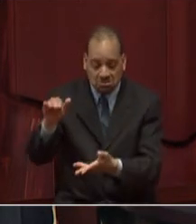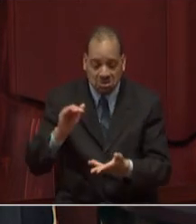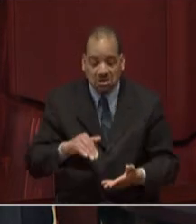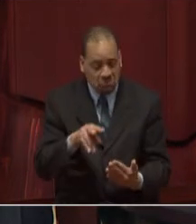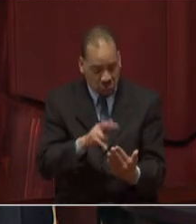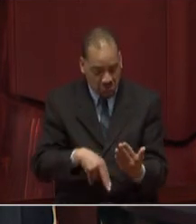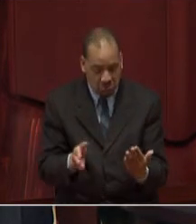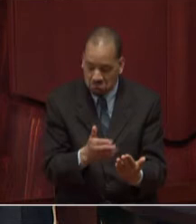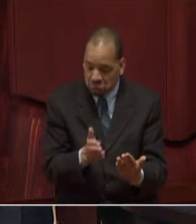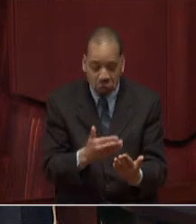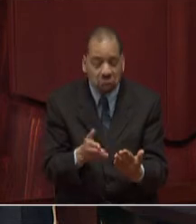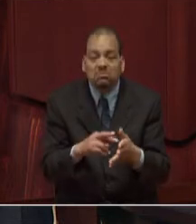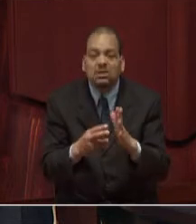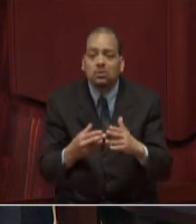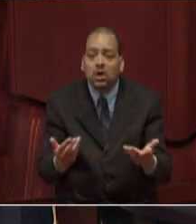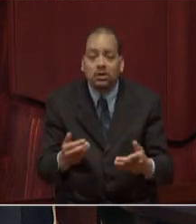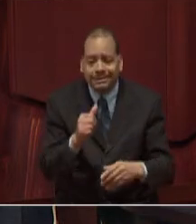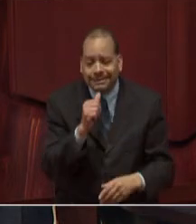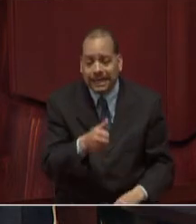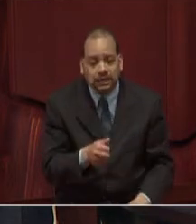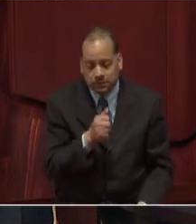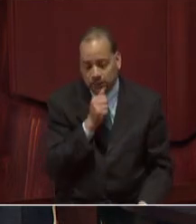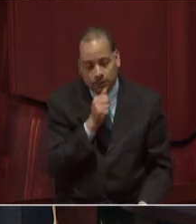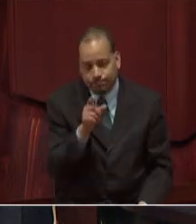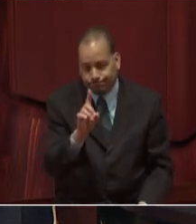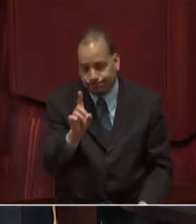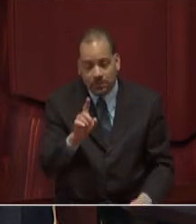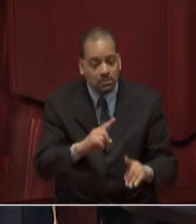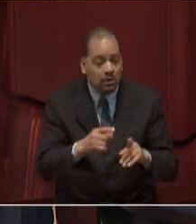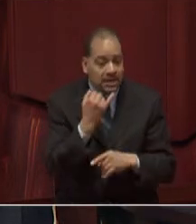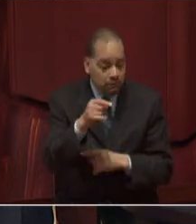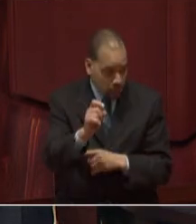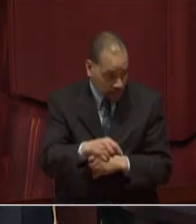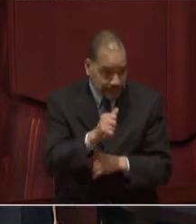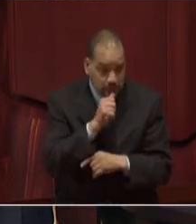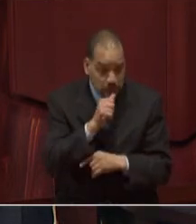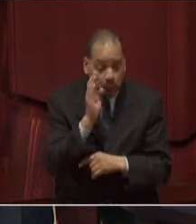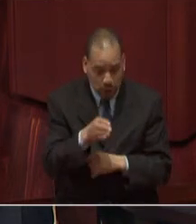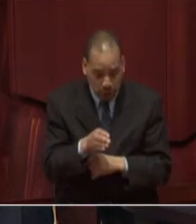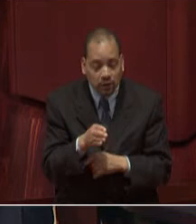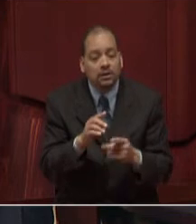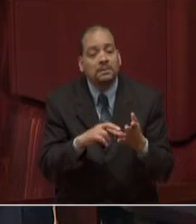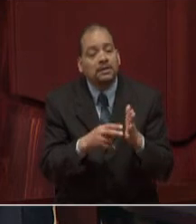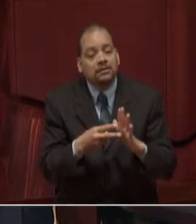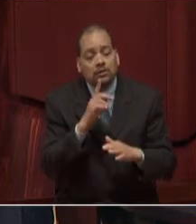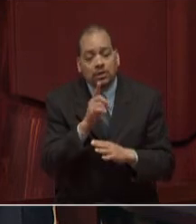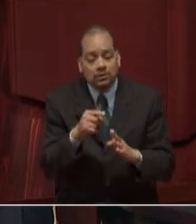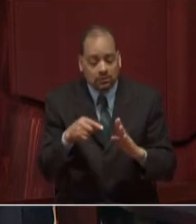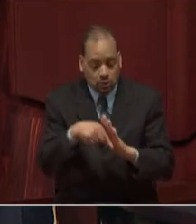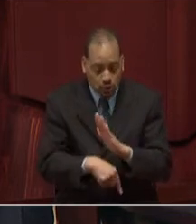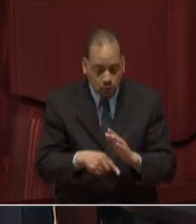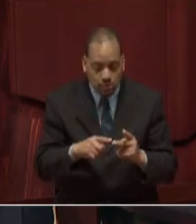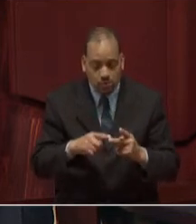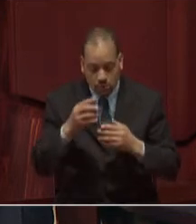secret operation except when needed, but a rather pluralistic, thorough, well